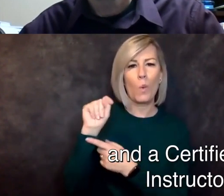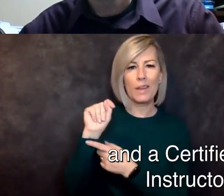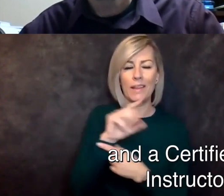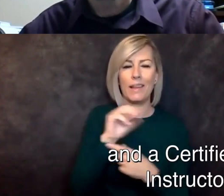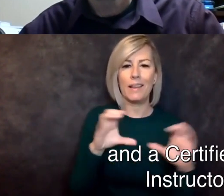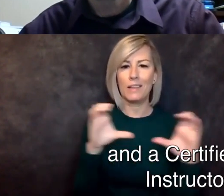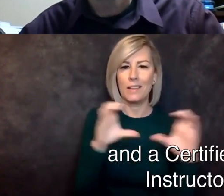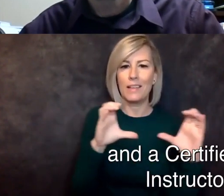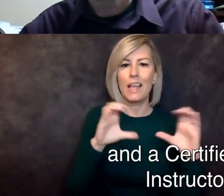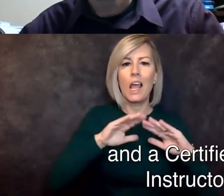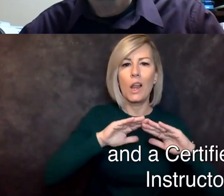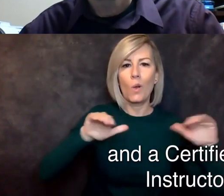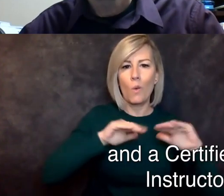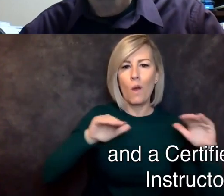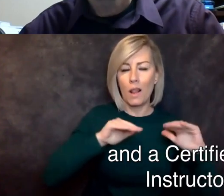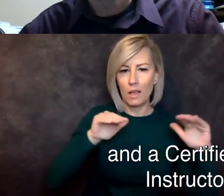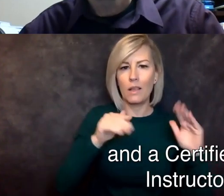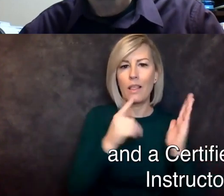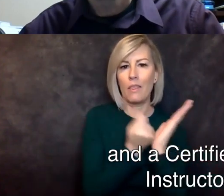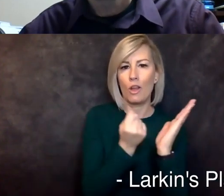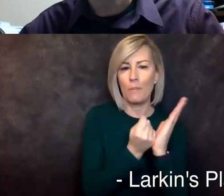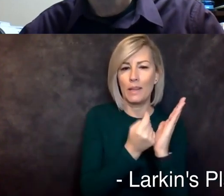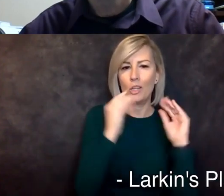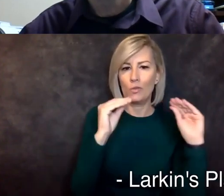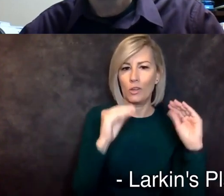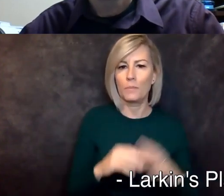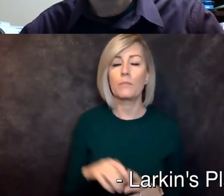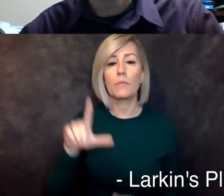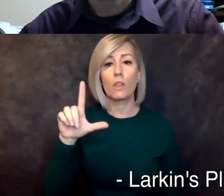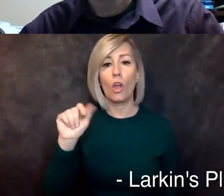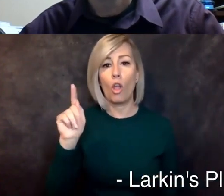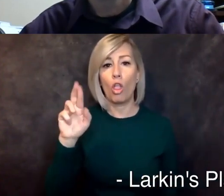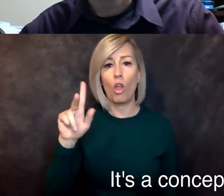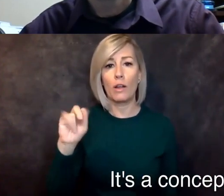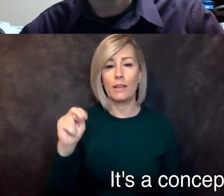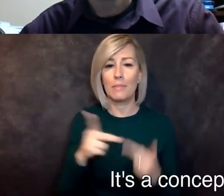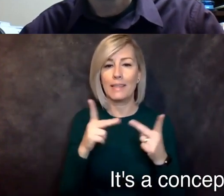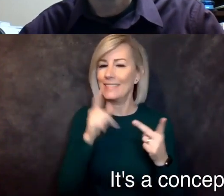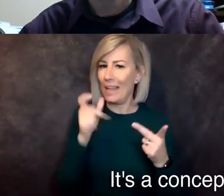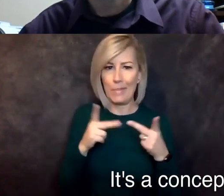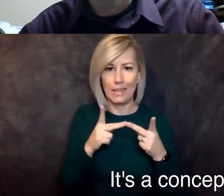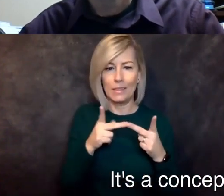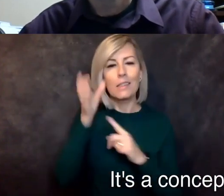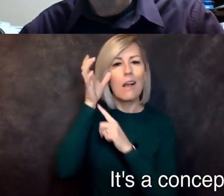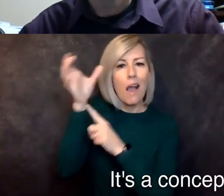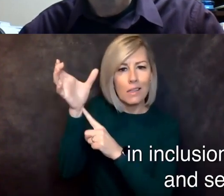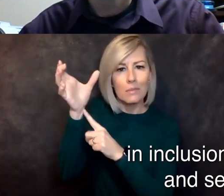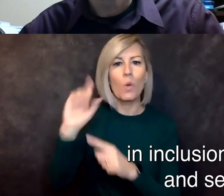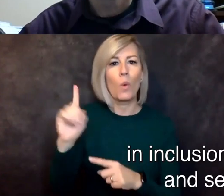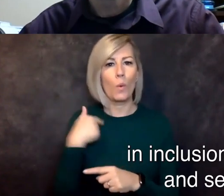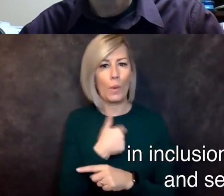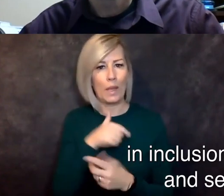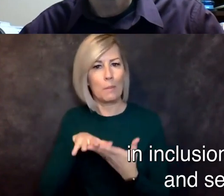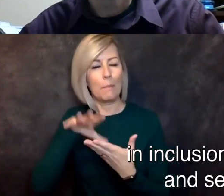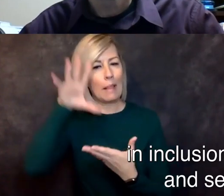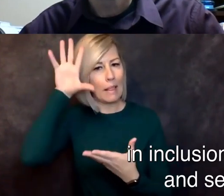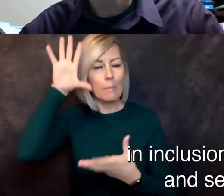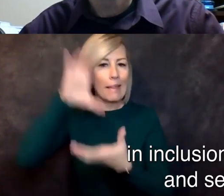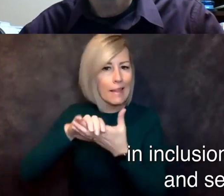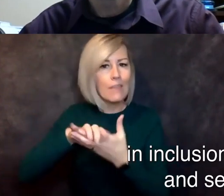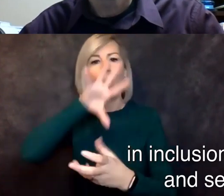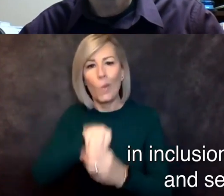aquatic therapy instructor here at the Y. Larkin's Place is not a place. It's a concept where we believe in inclusion where